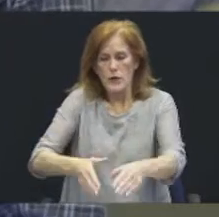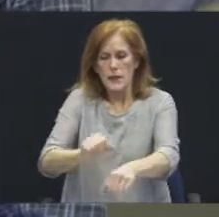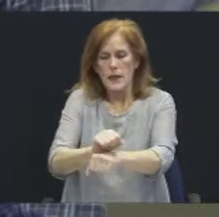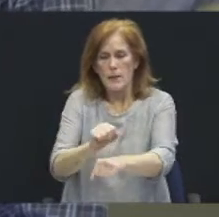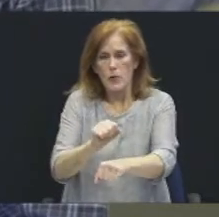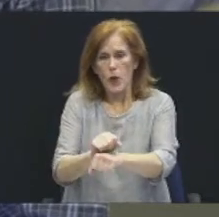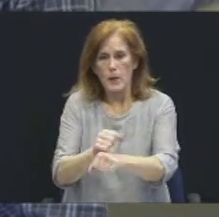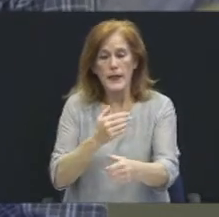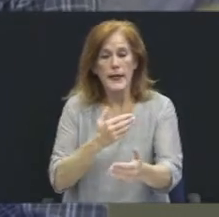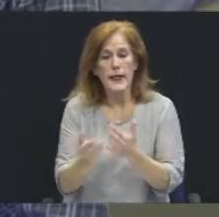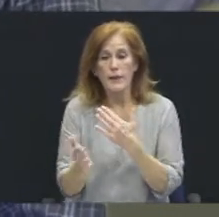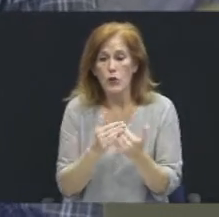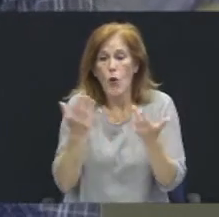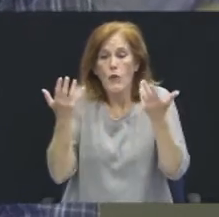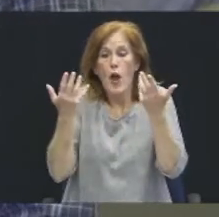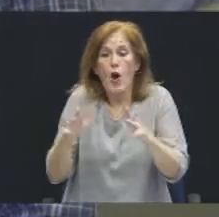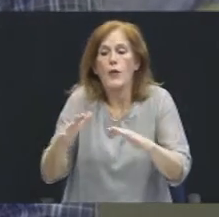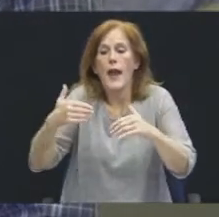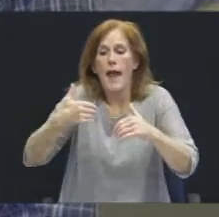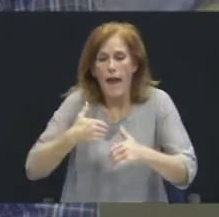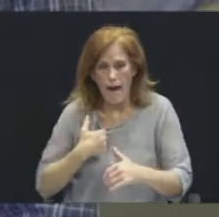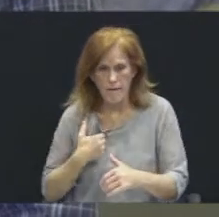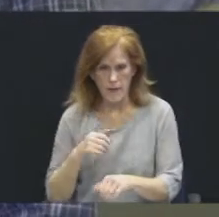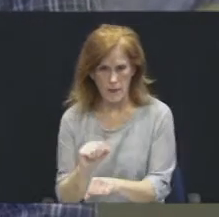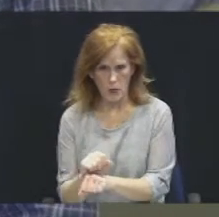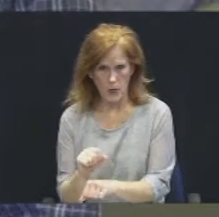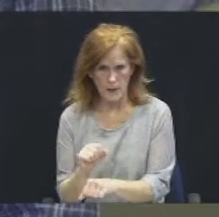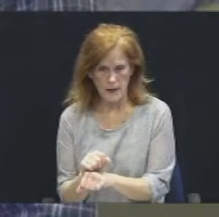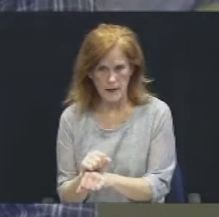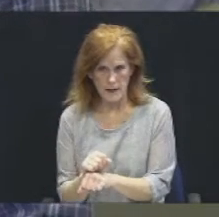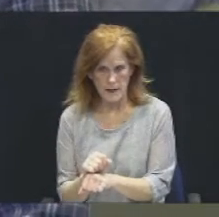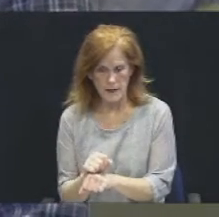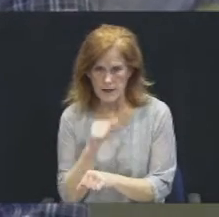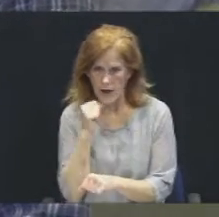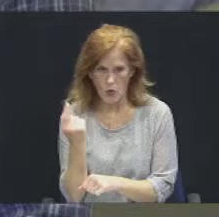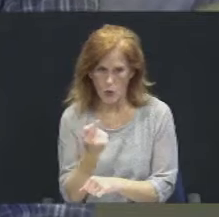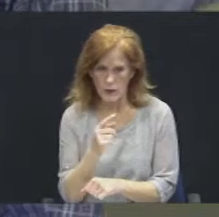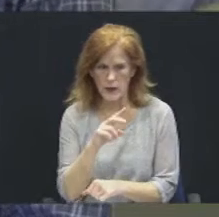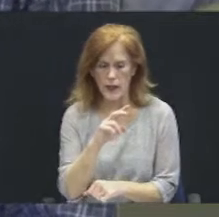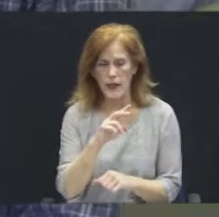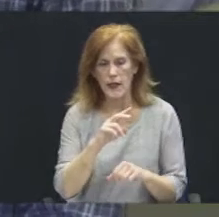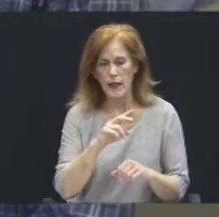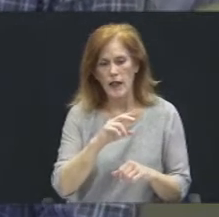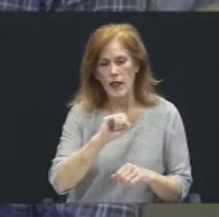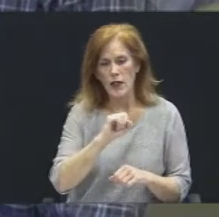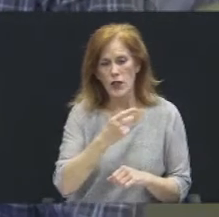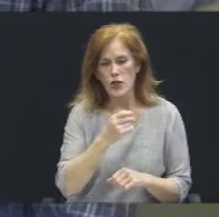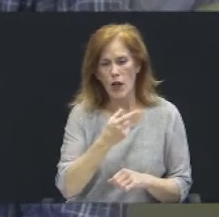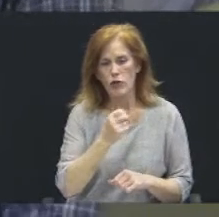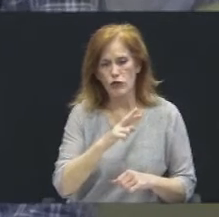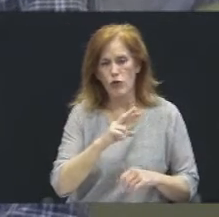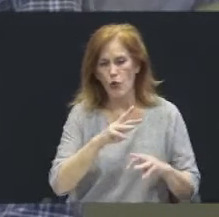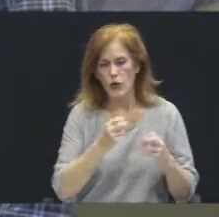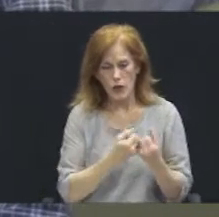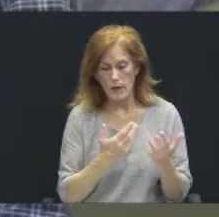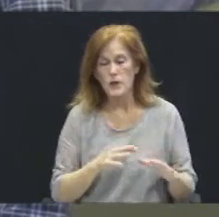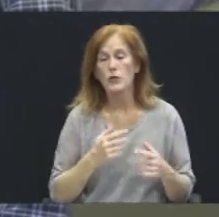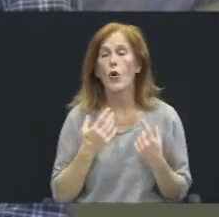though they have employment. So luckily, again, we've kind of overcome that hurdle.